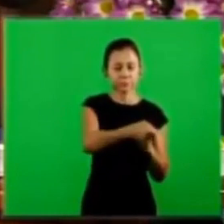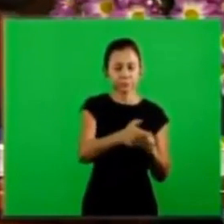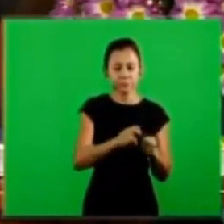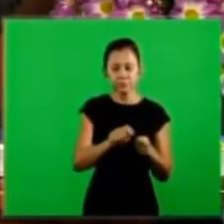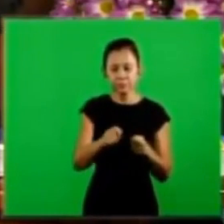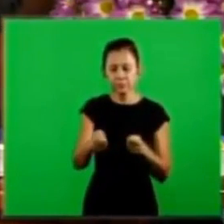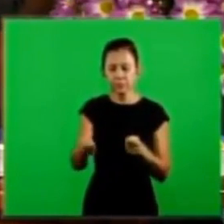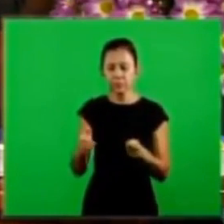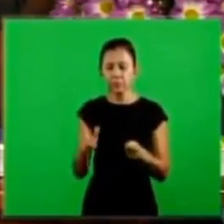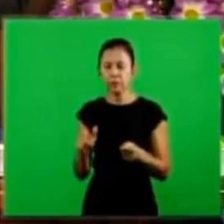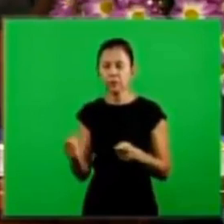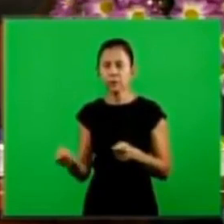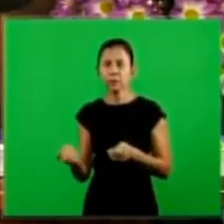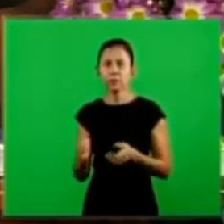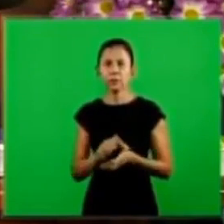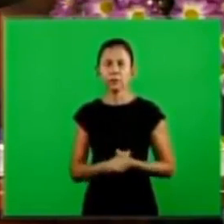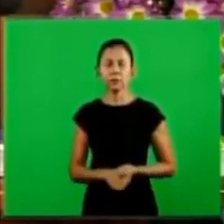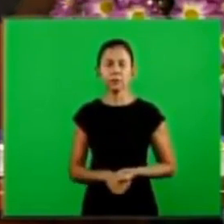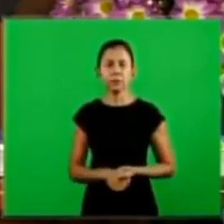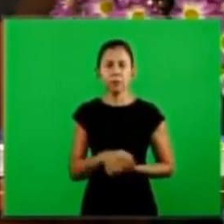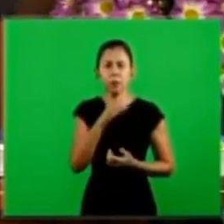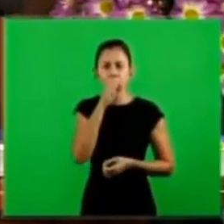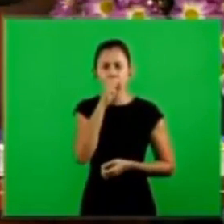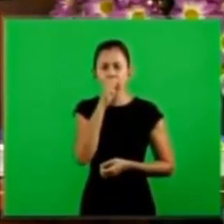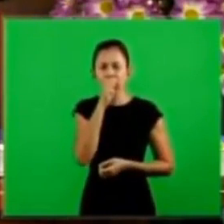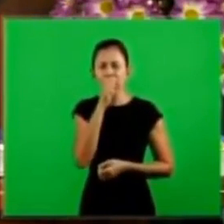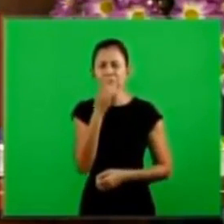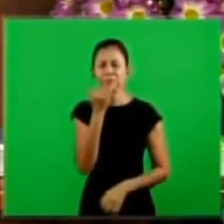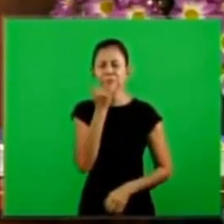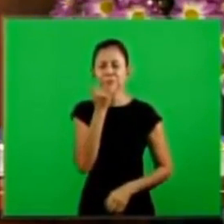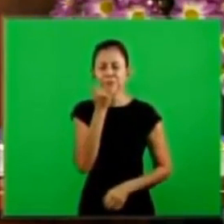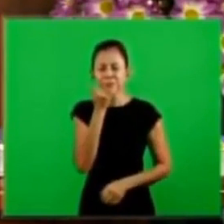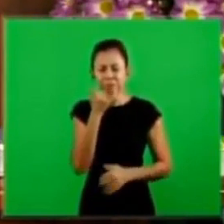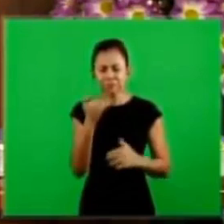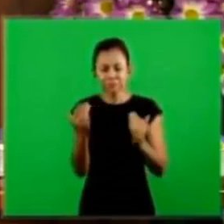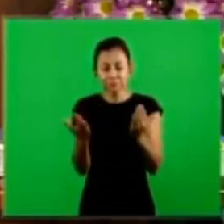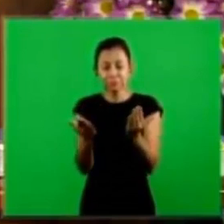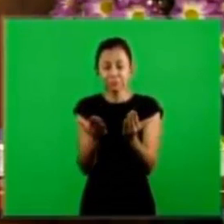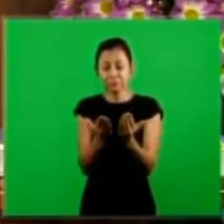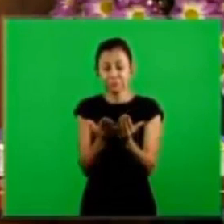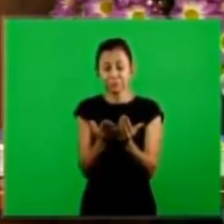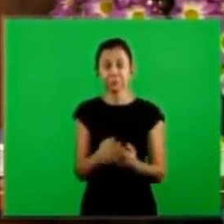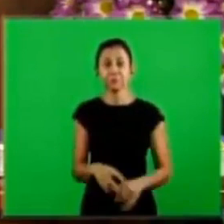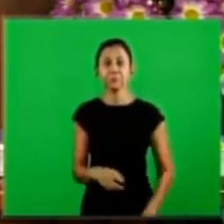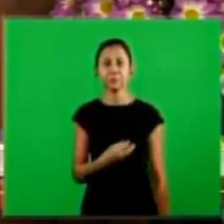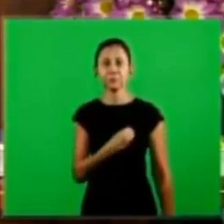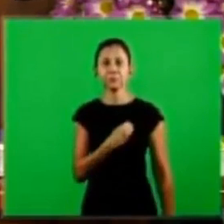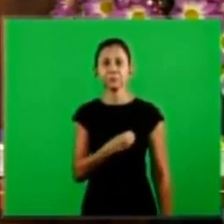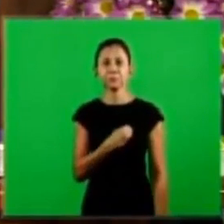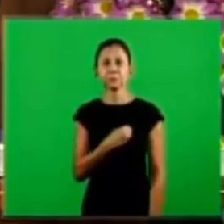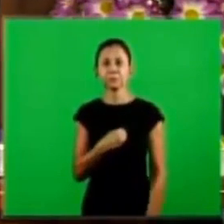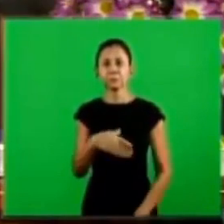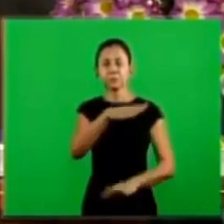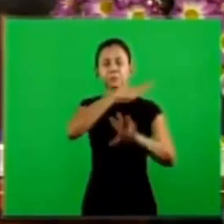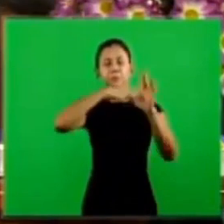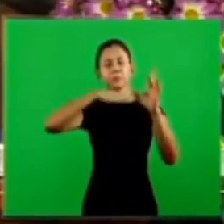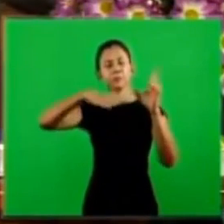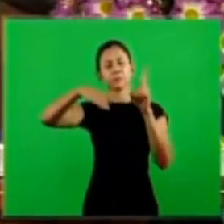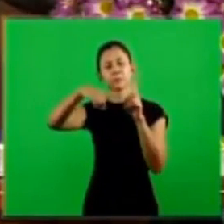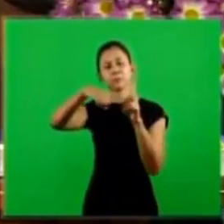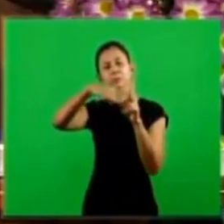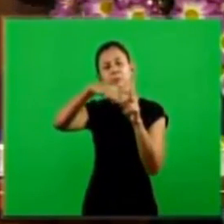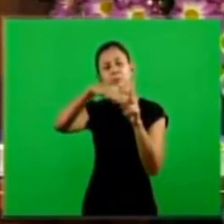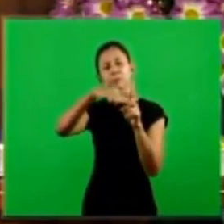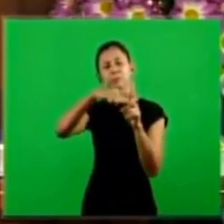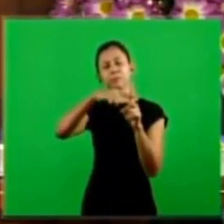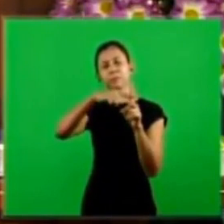when he break the bread, so when the believer take advantage on